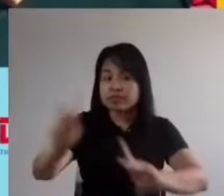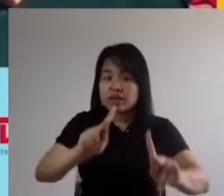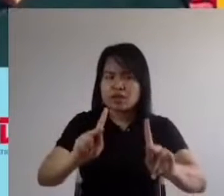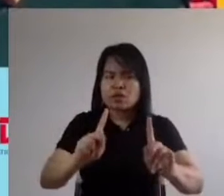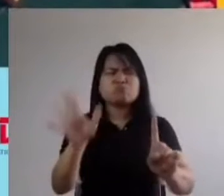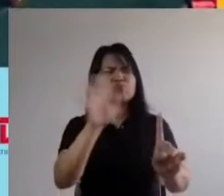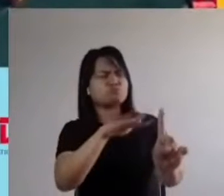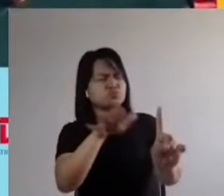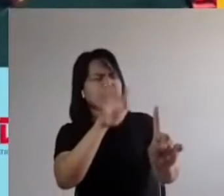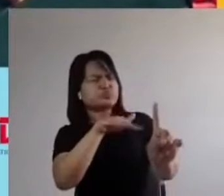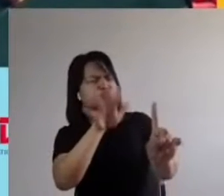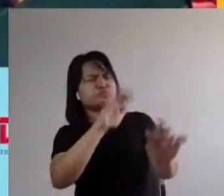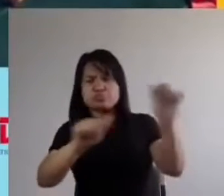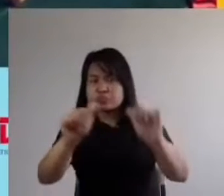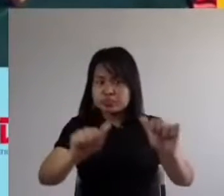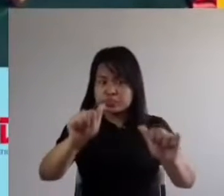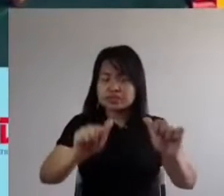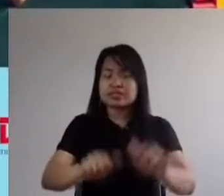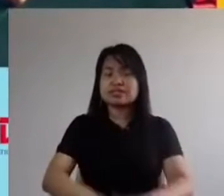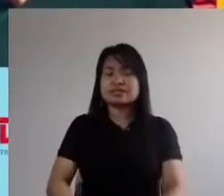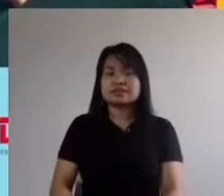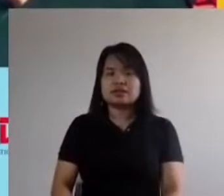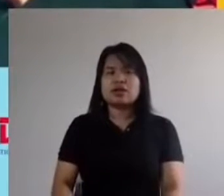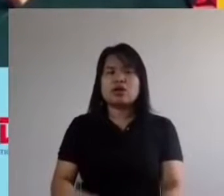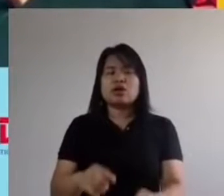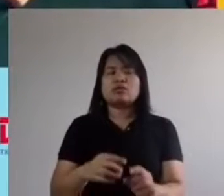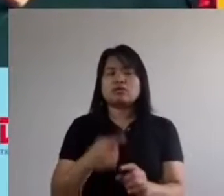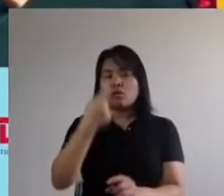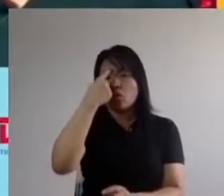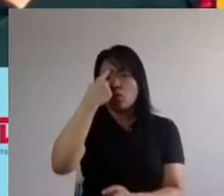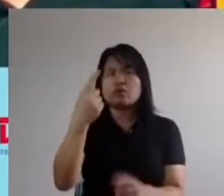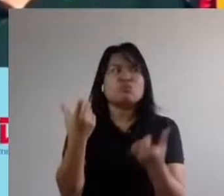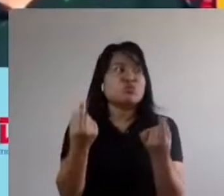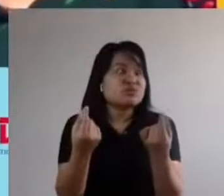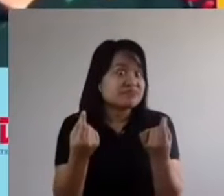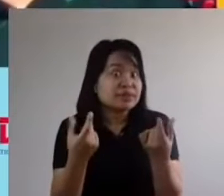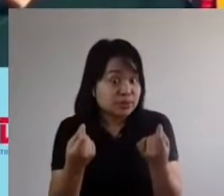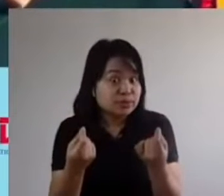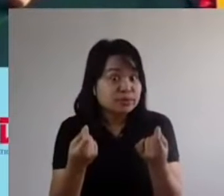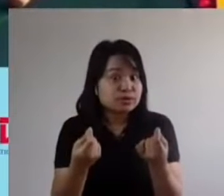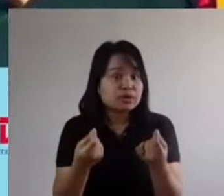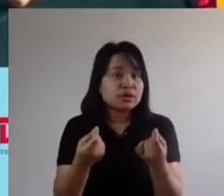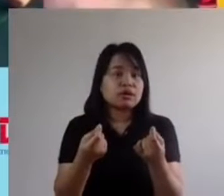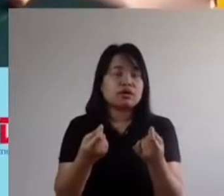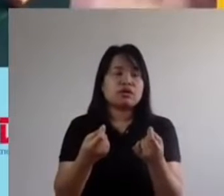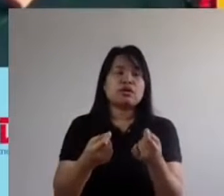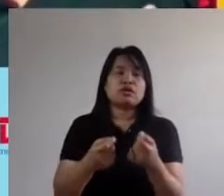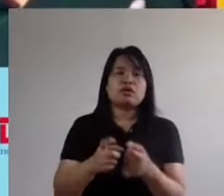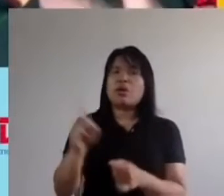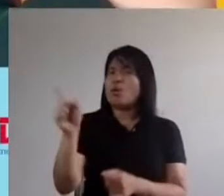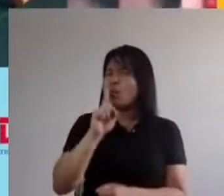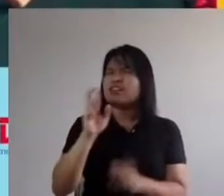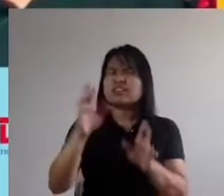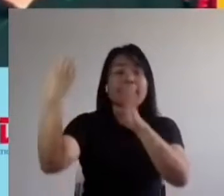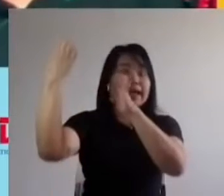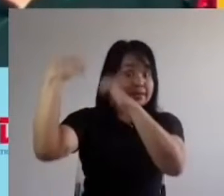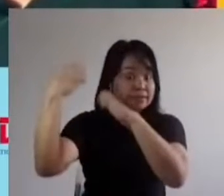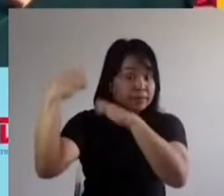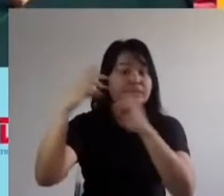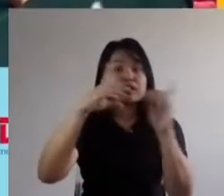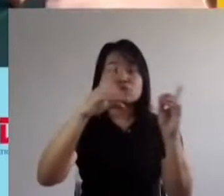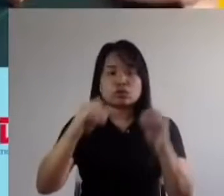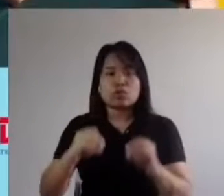based on only what they do, what they are expected to do as a teacher as